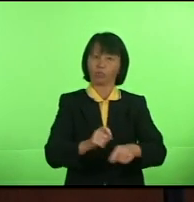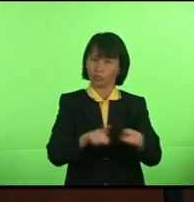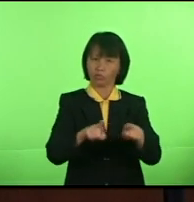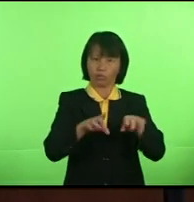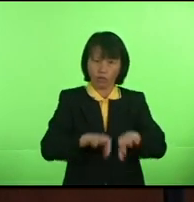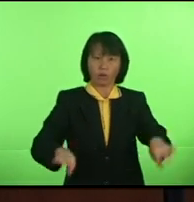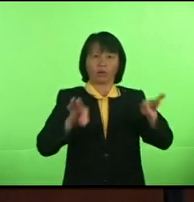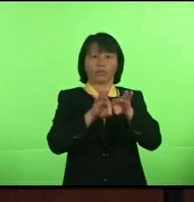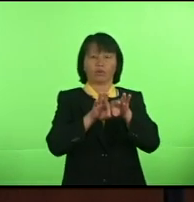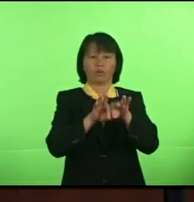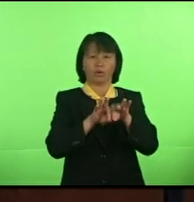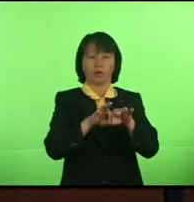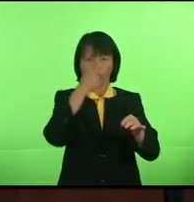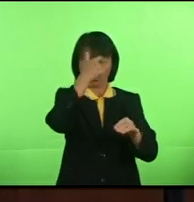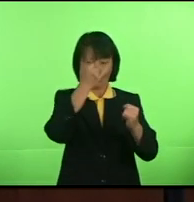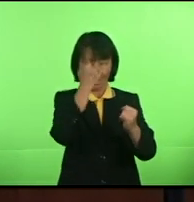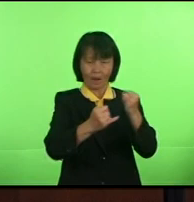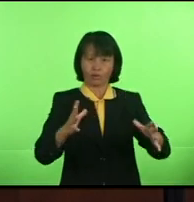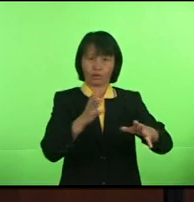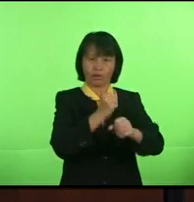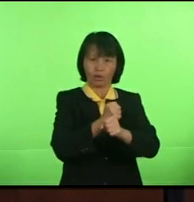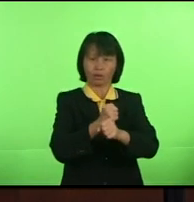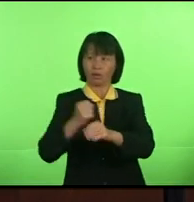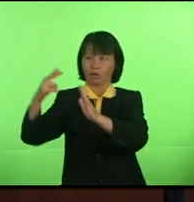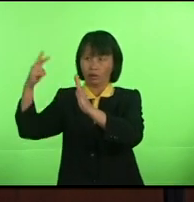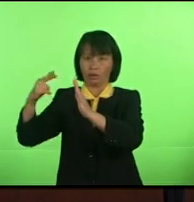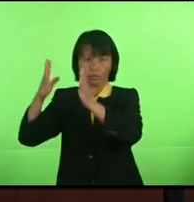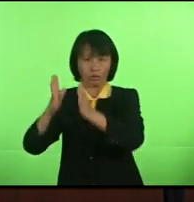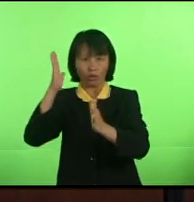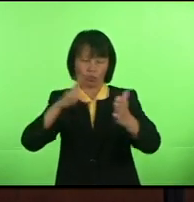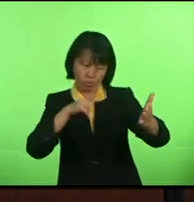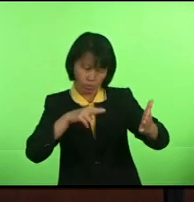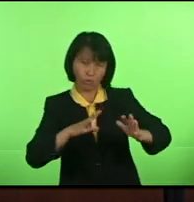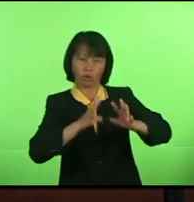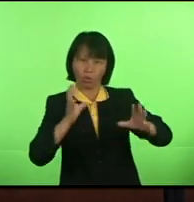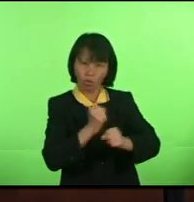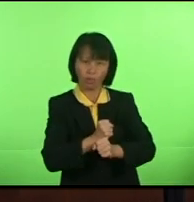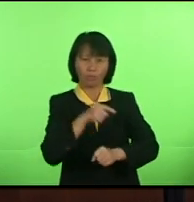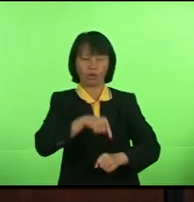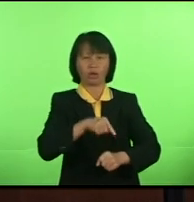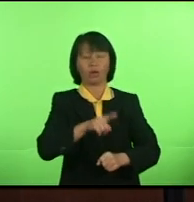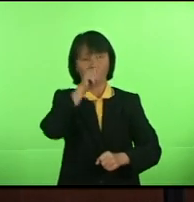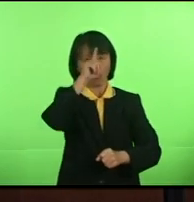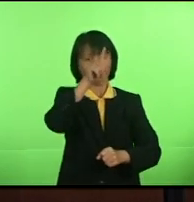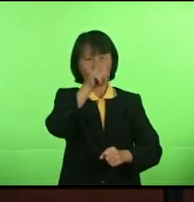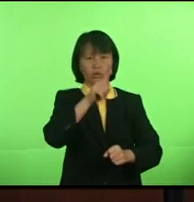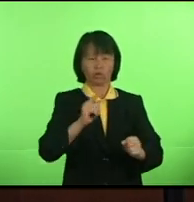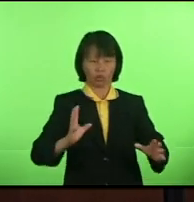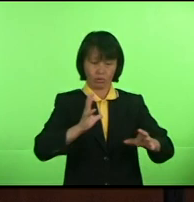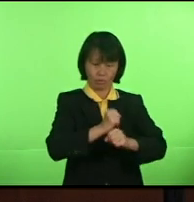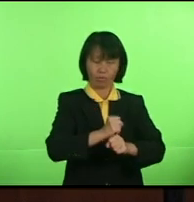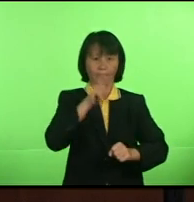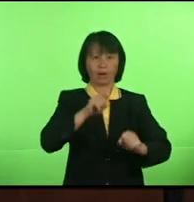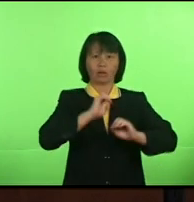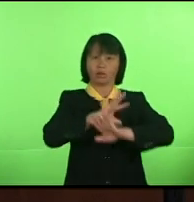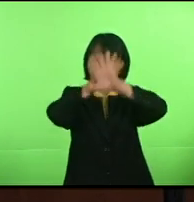well, as it is the last part that your readers will read. So make sure your stand is clear.